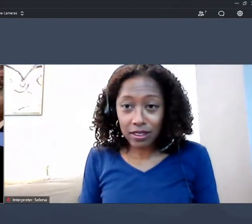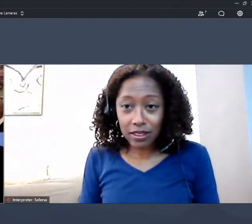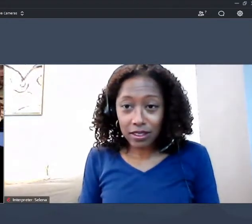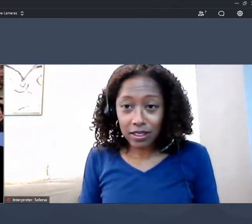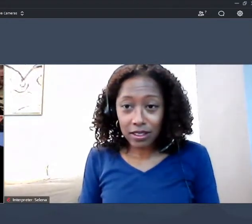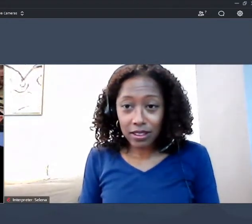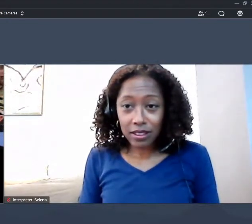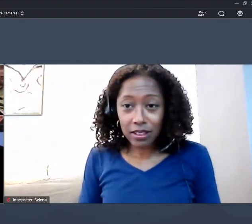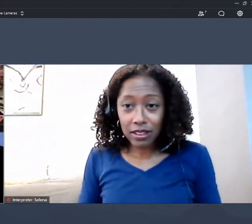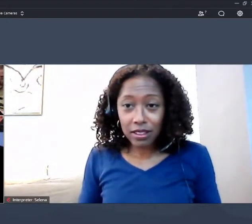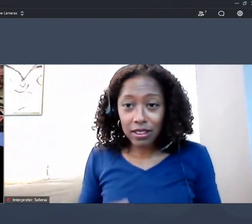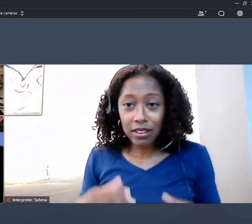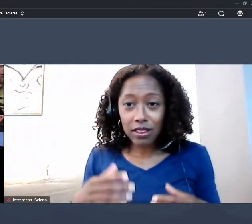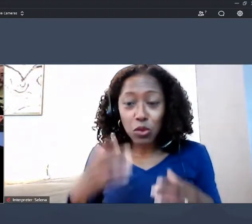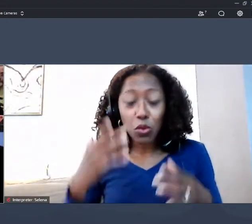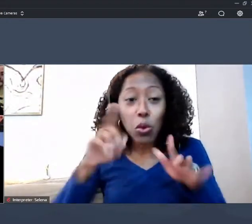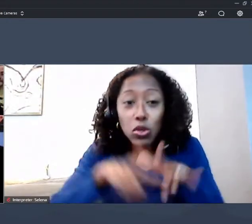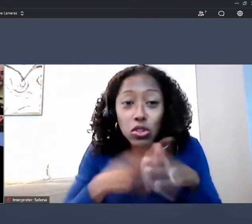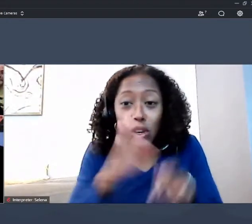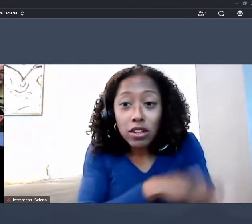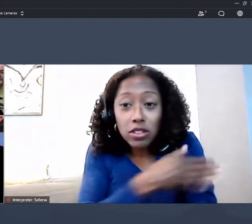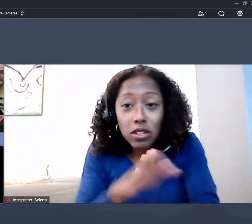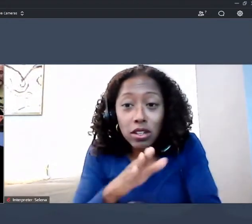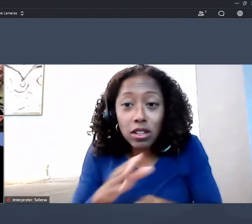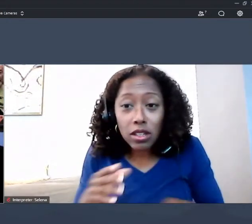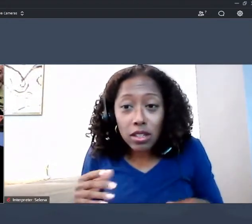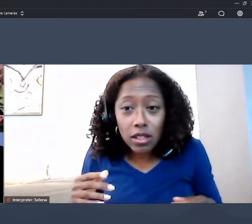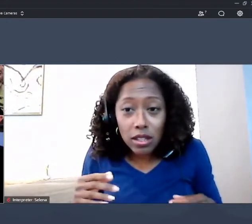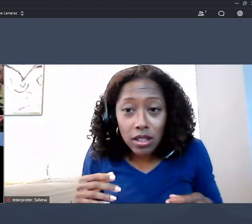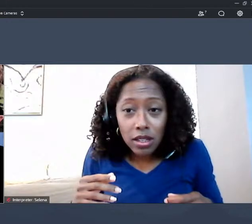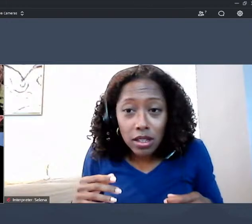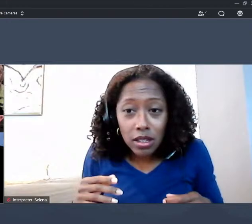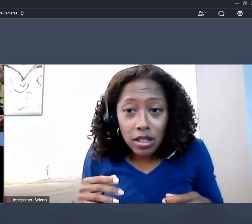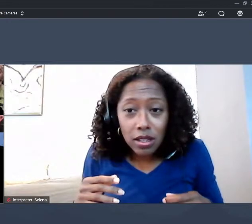We're going to start it a little bit like this. While I'm